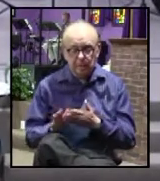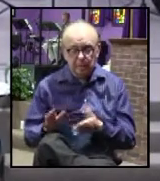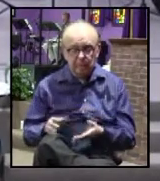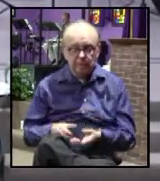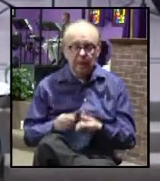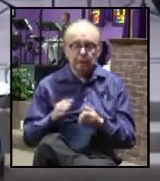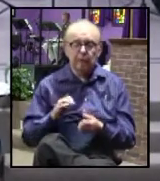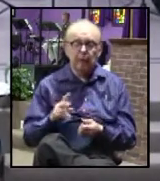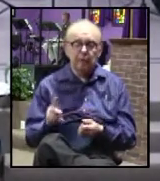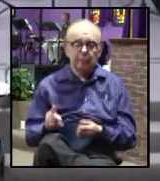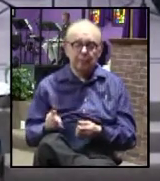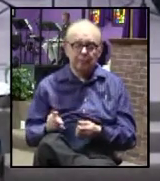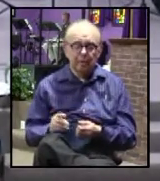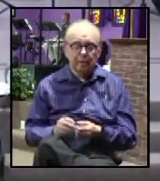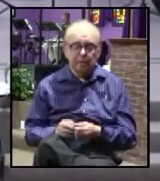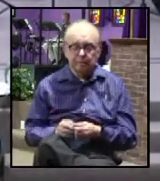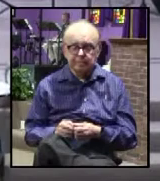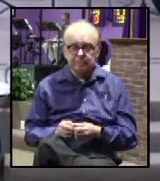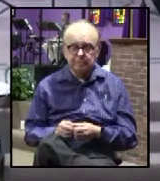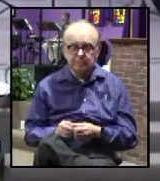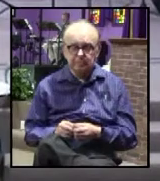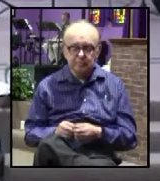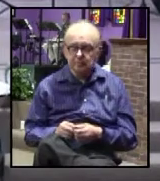the mop, and